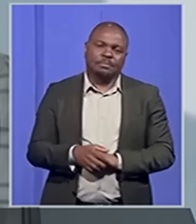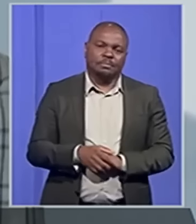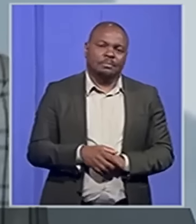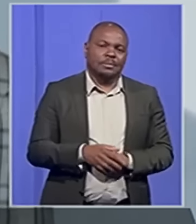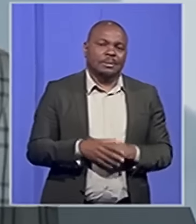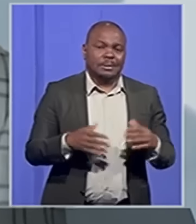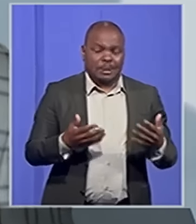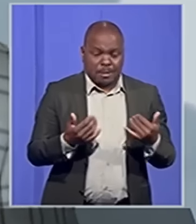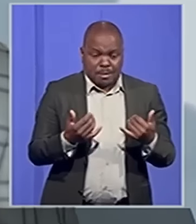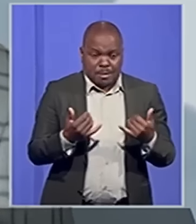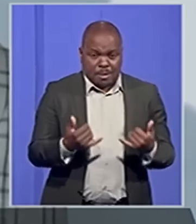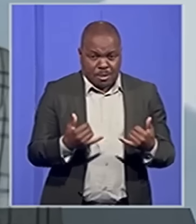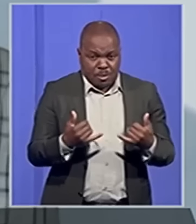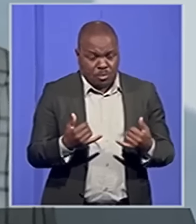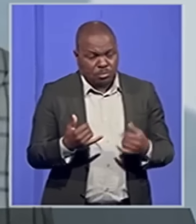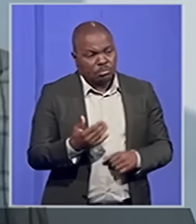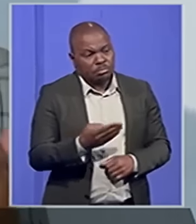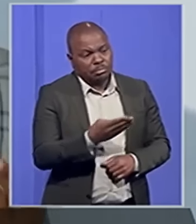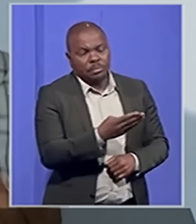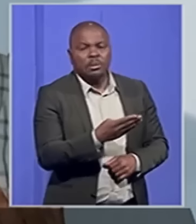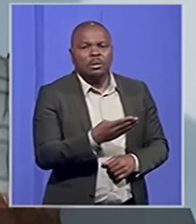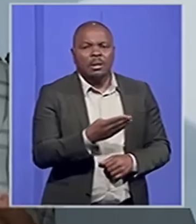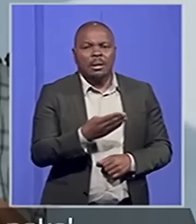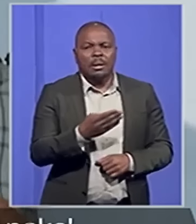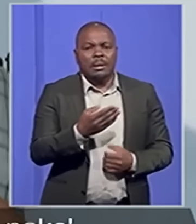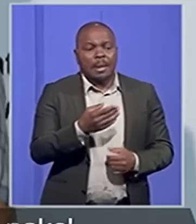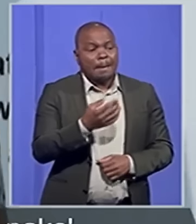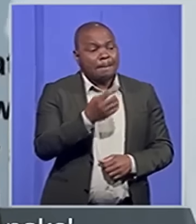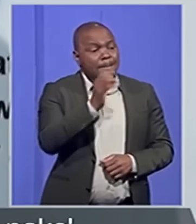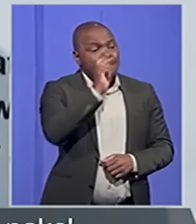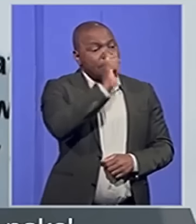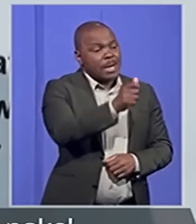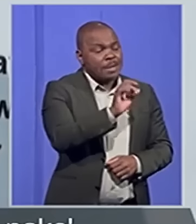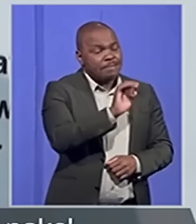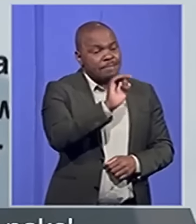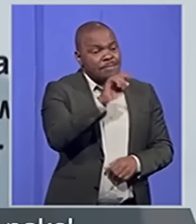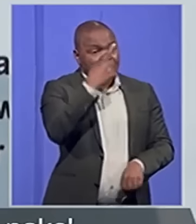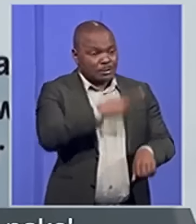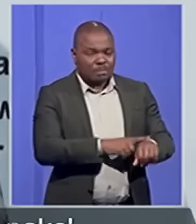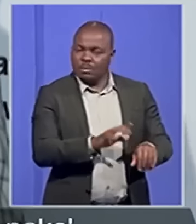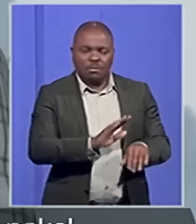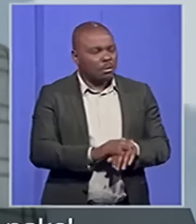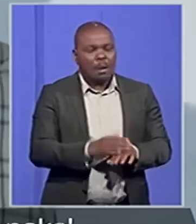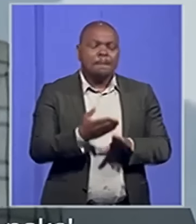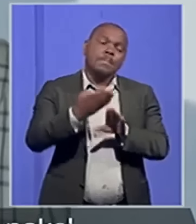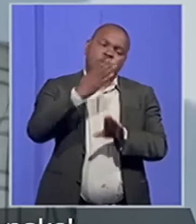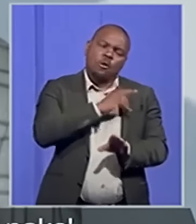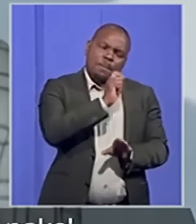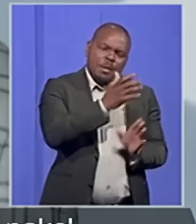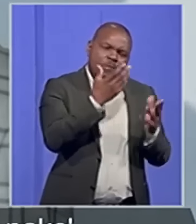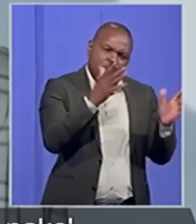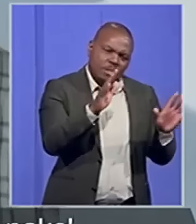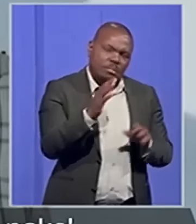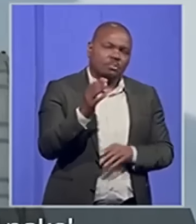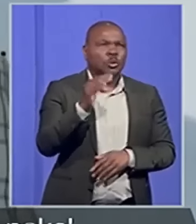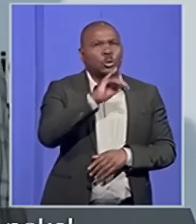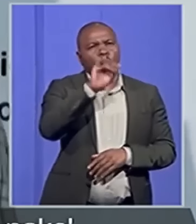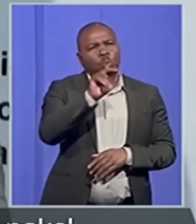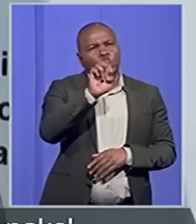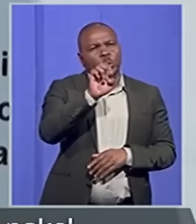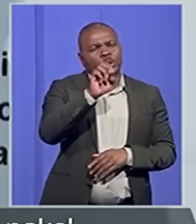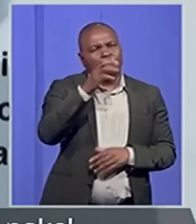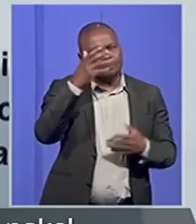The current, this is not the first payment. We have done some payments before. We started in June.